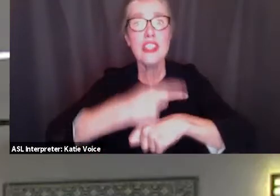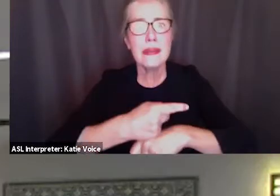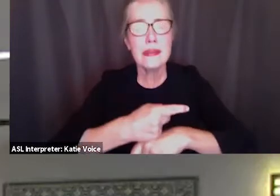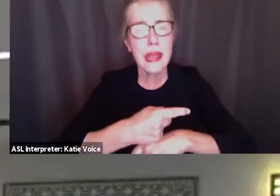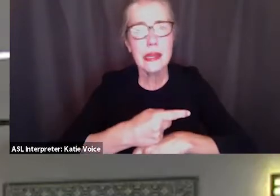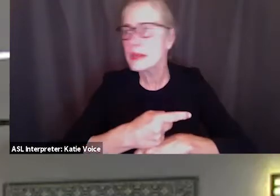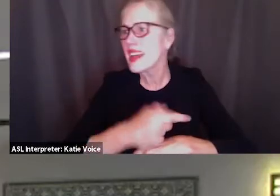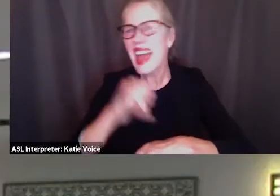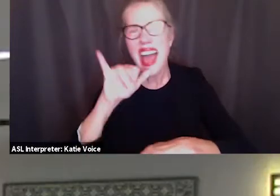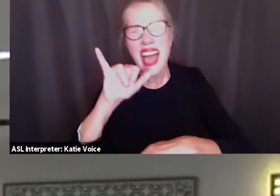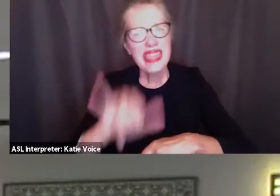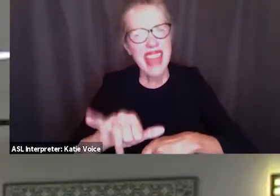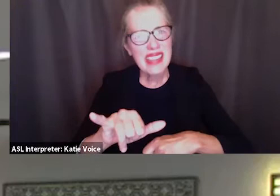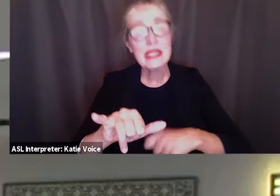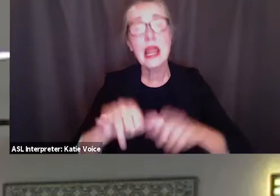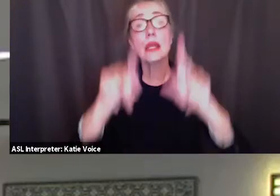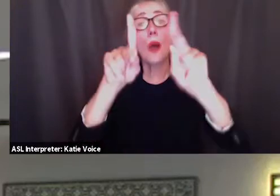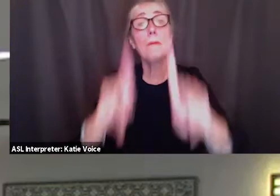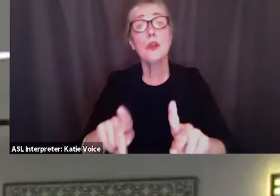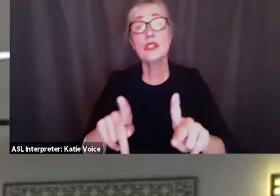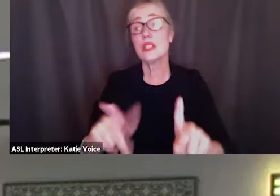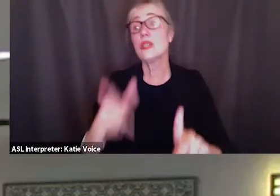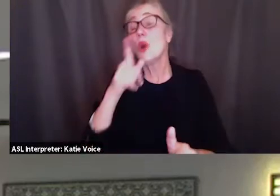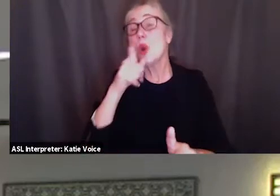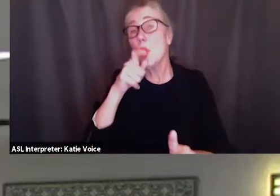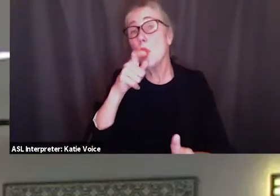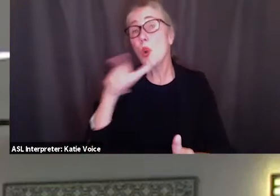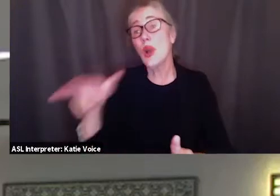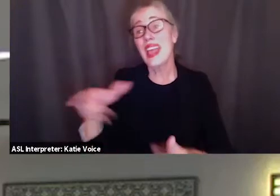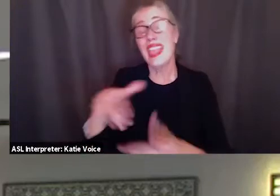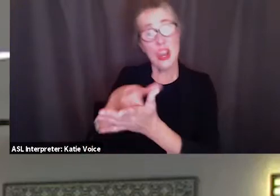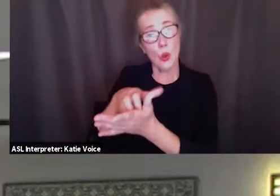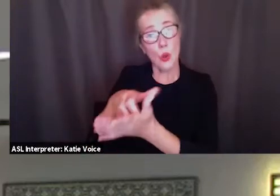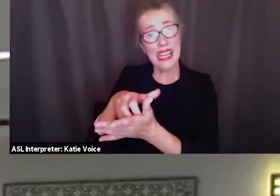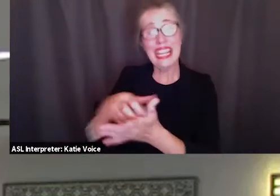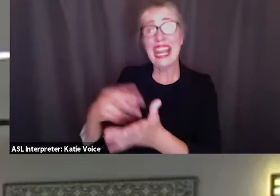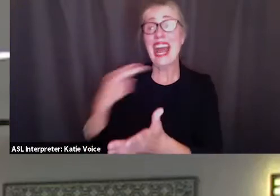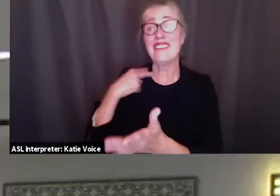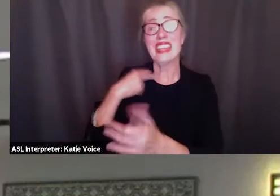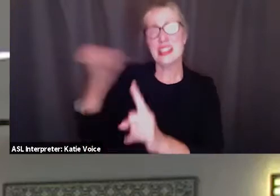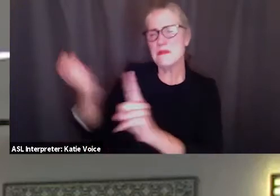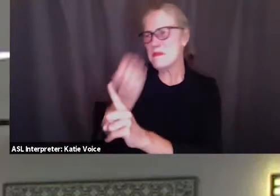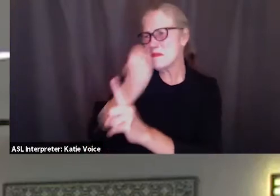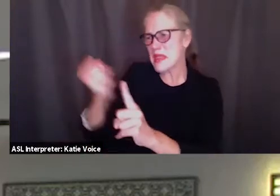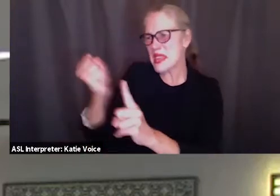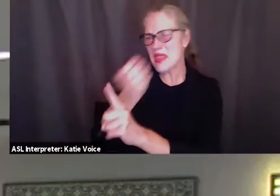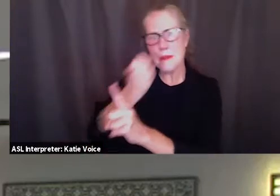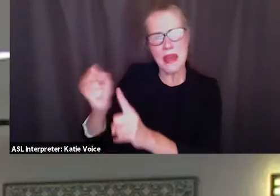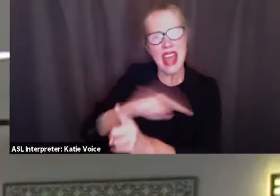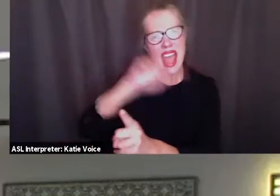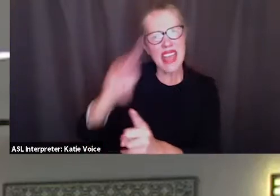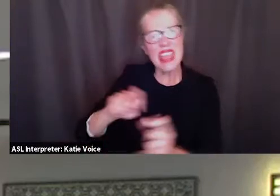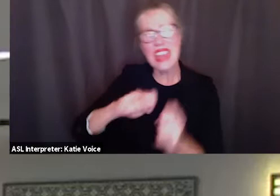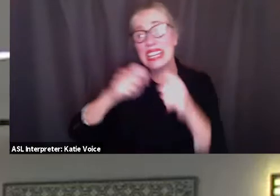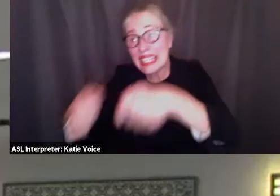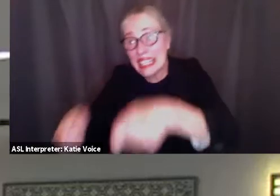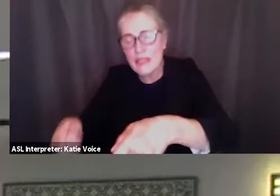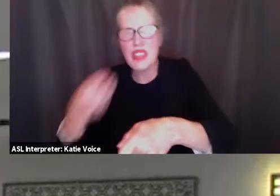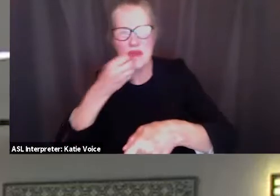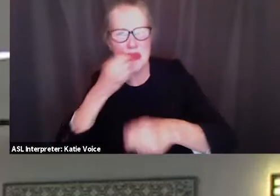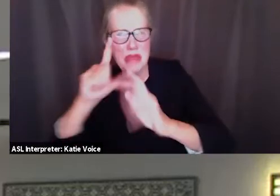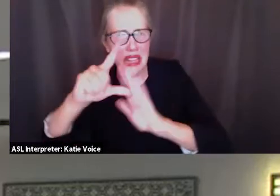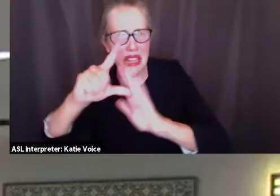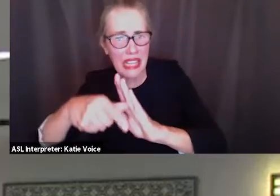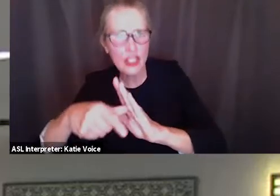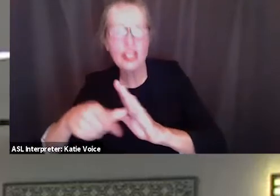a perpetrator beating a victim and then giving him a meal afterwards. That's called Stockholm Syndrome. You